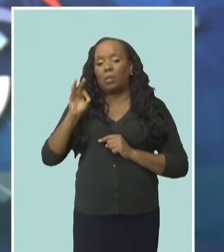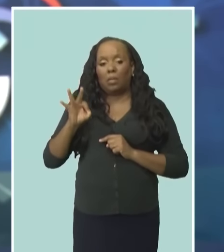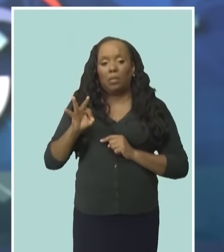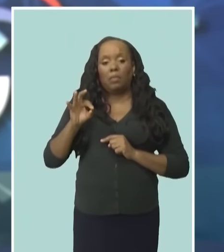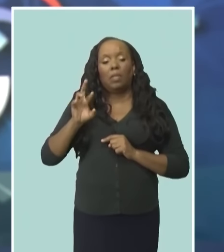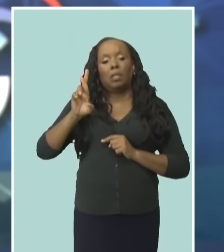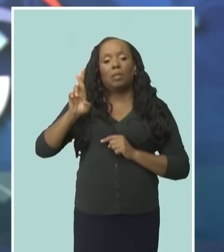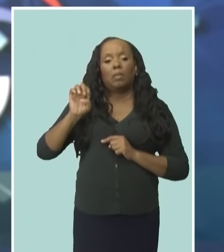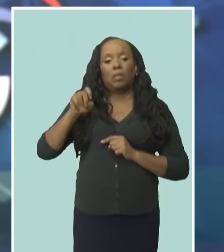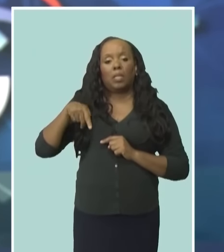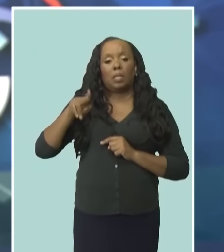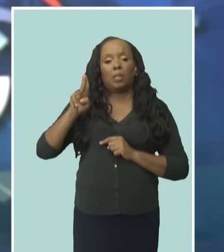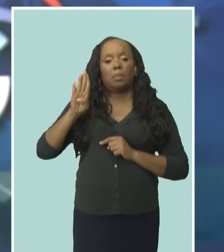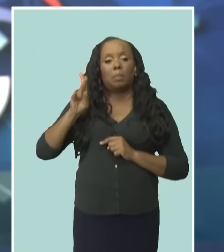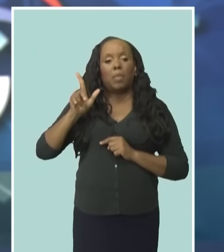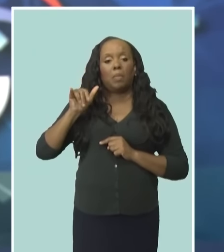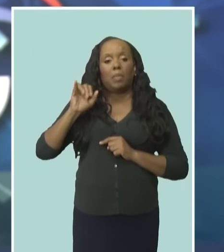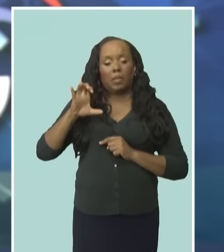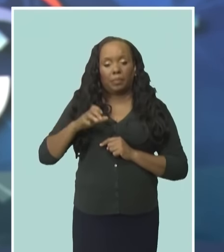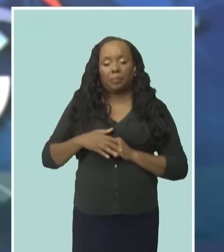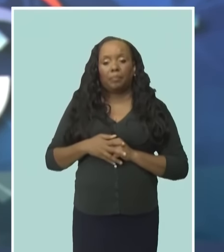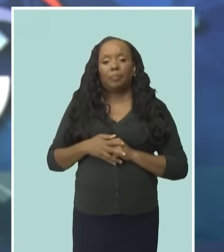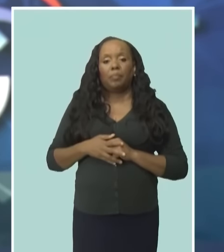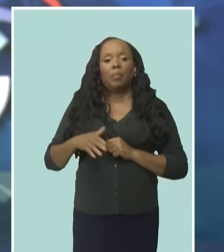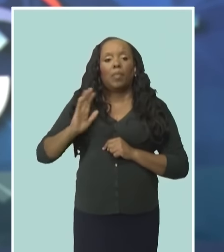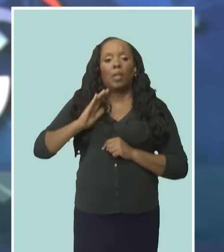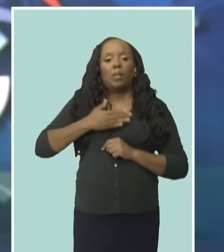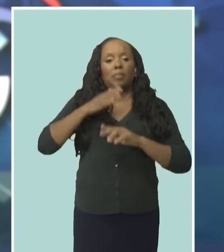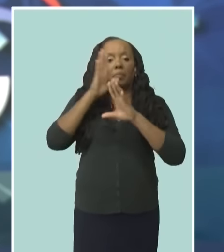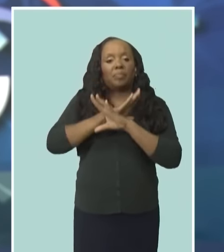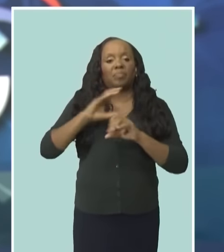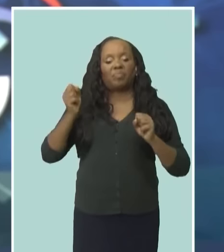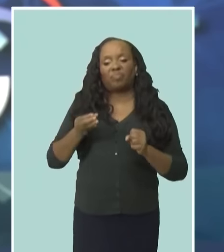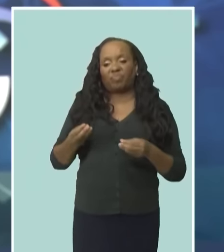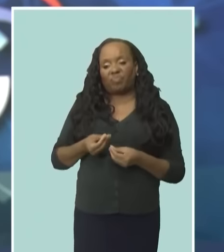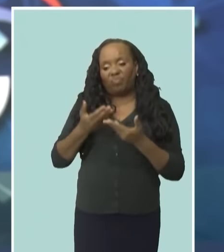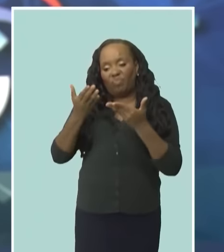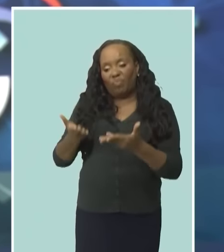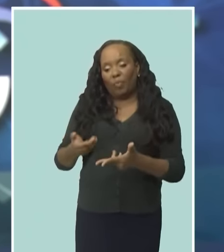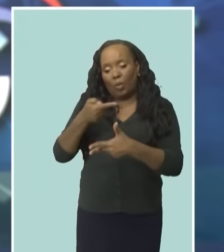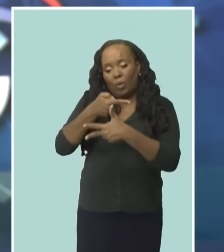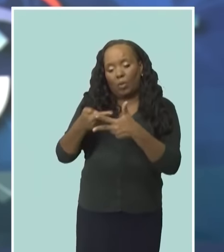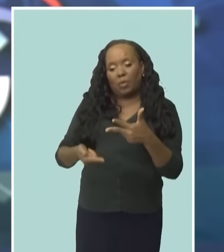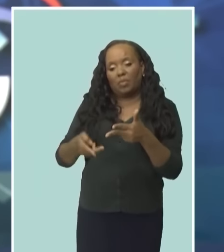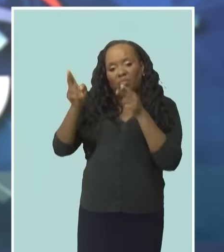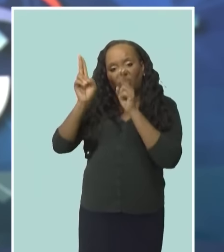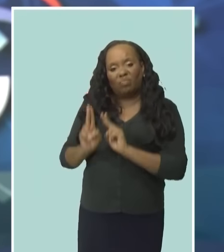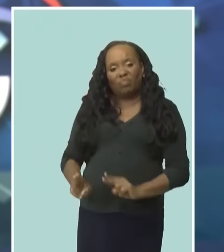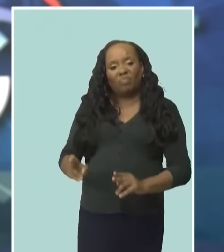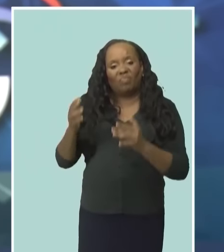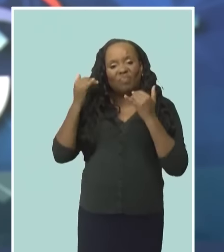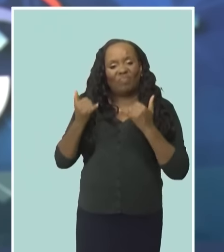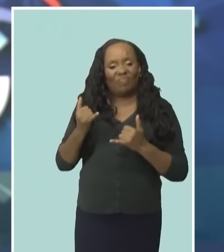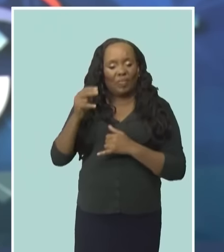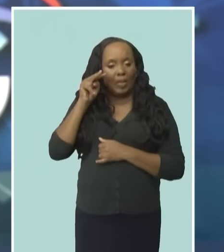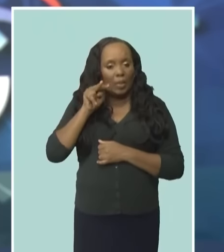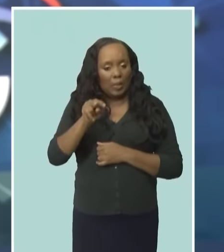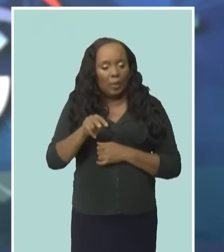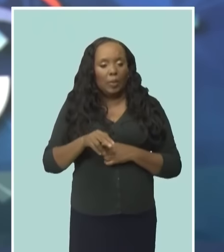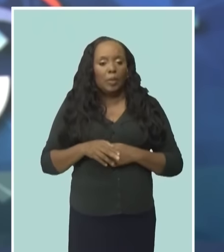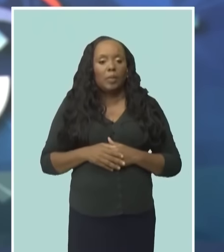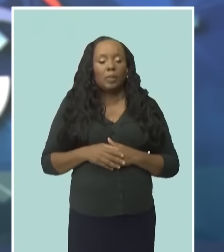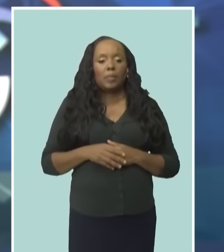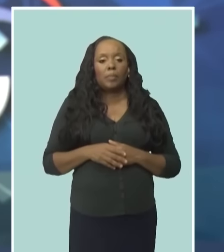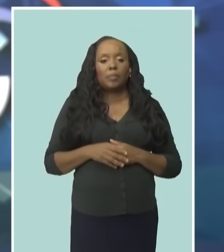Mason, presented the distinguished men with their awards during a special ceremony at State House. Our Anesta Henry has